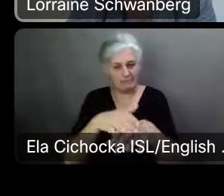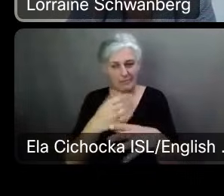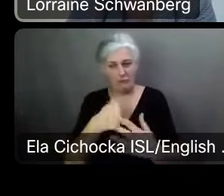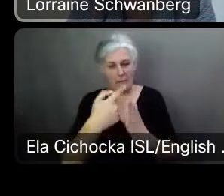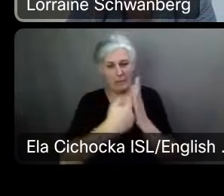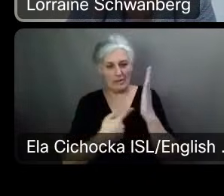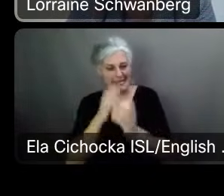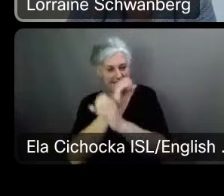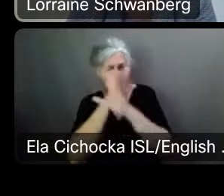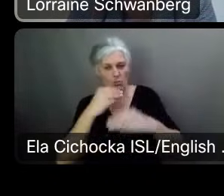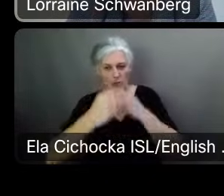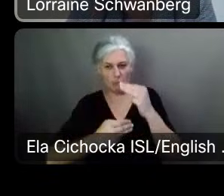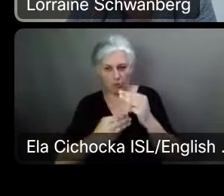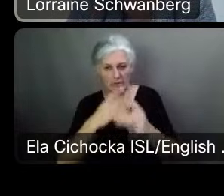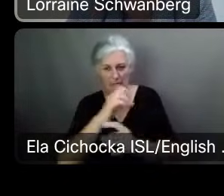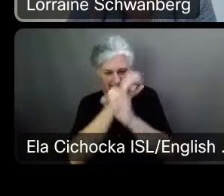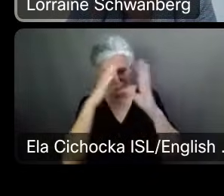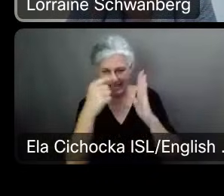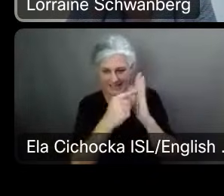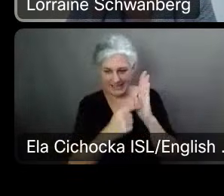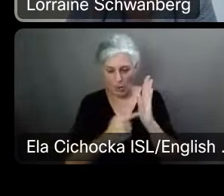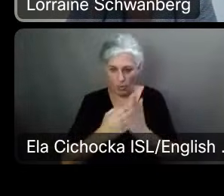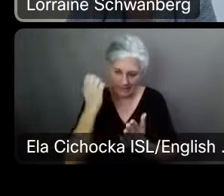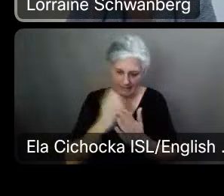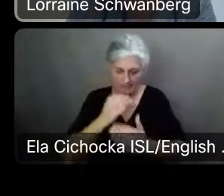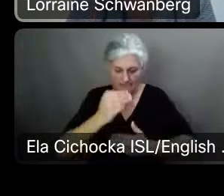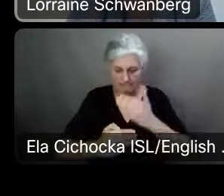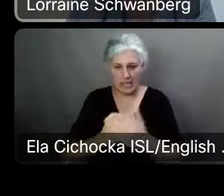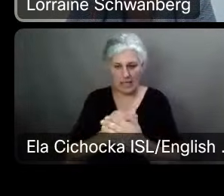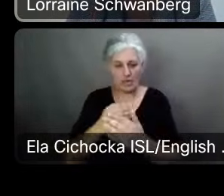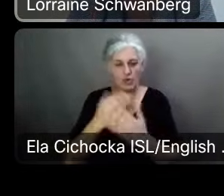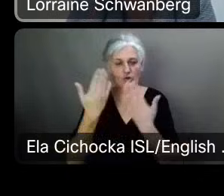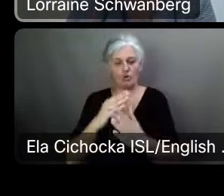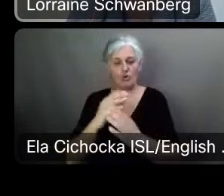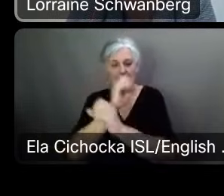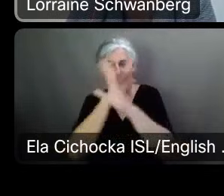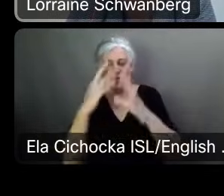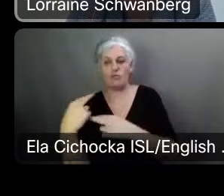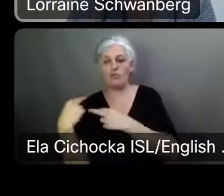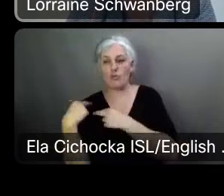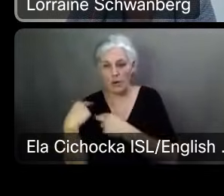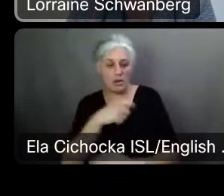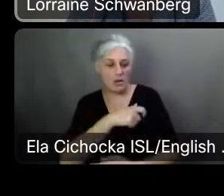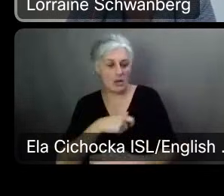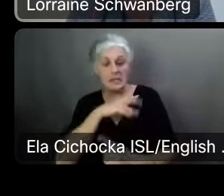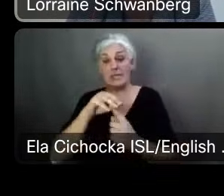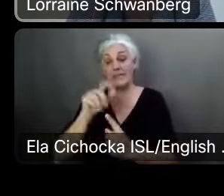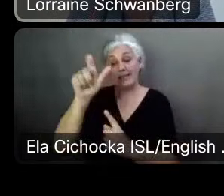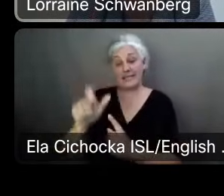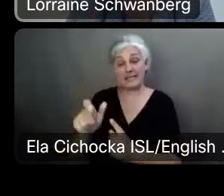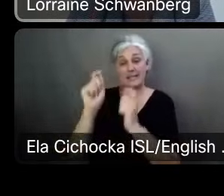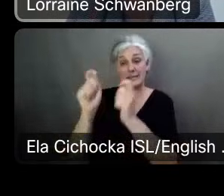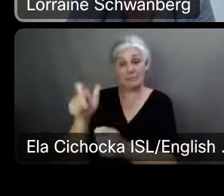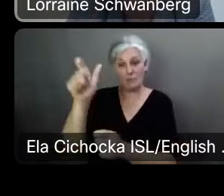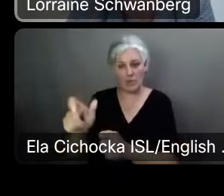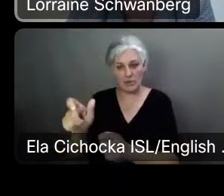around the process and really emphasising the role, some of the key roles, in particular the designated person. We just know how